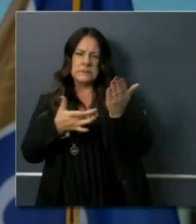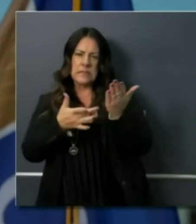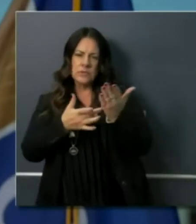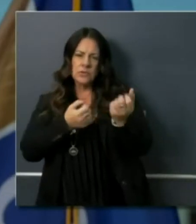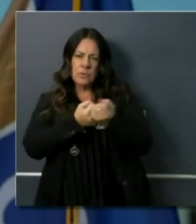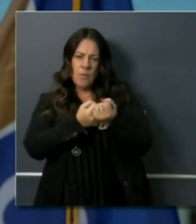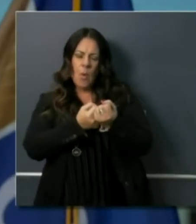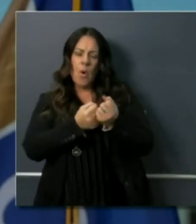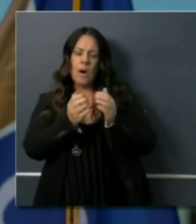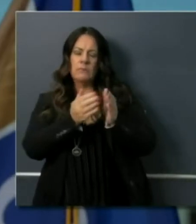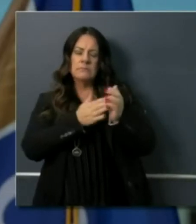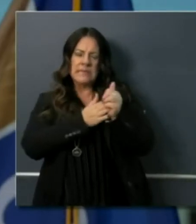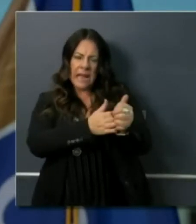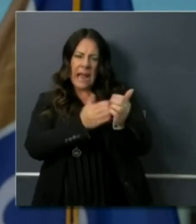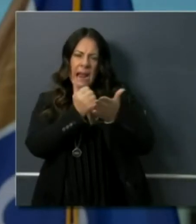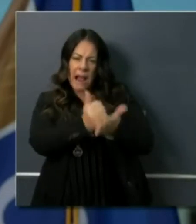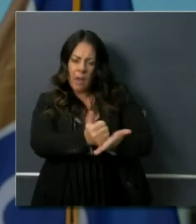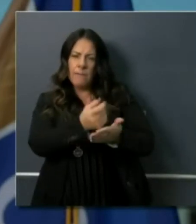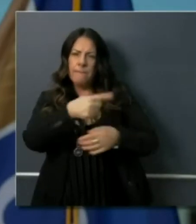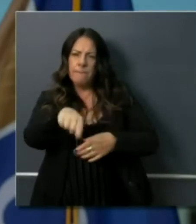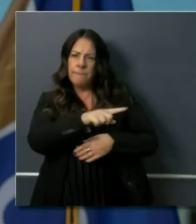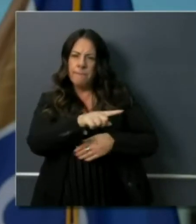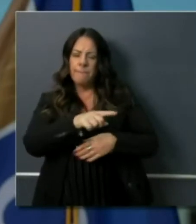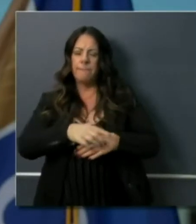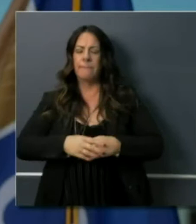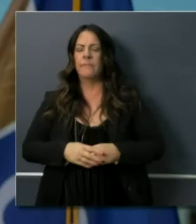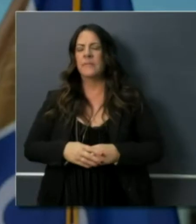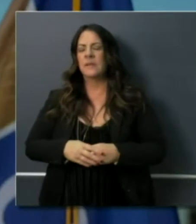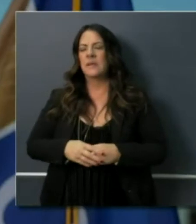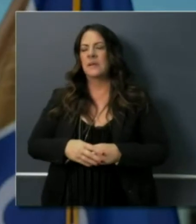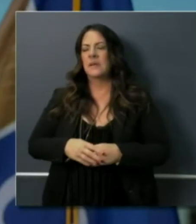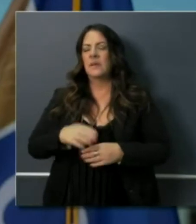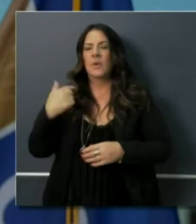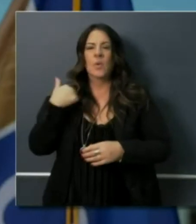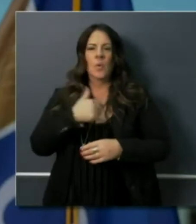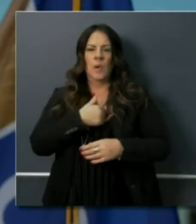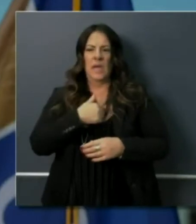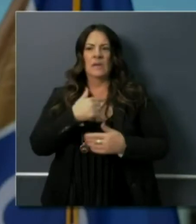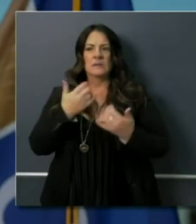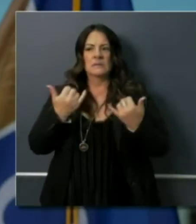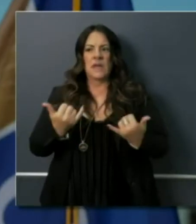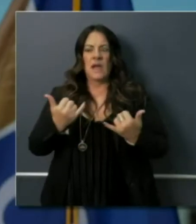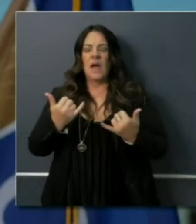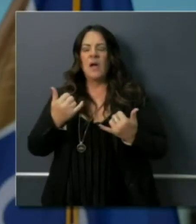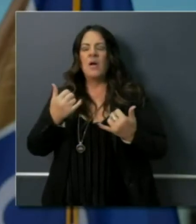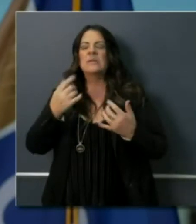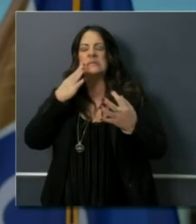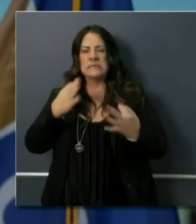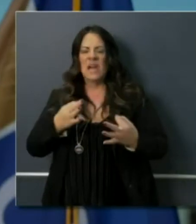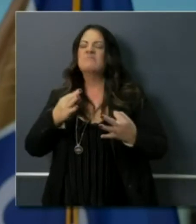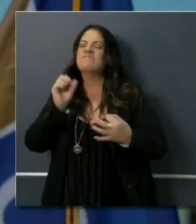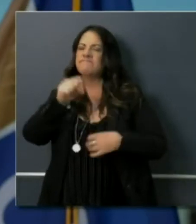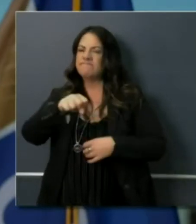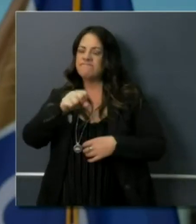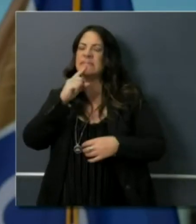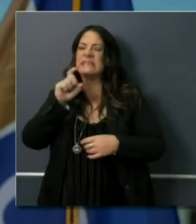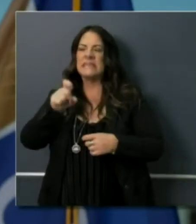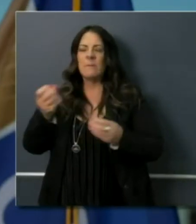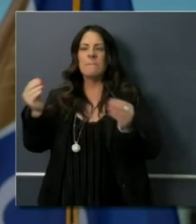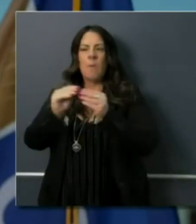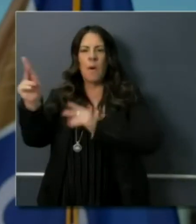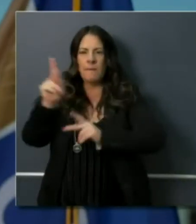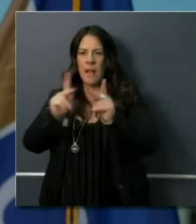regulatory support of the entire delivery system. And so we've basically put more personnel, more technical